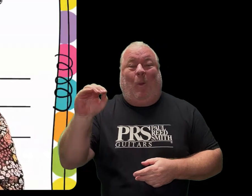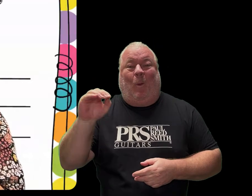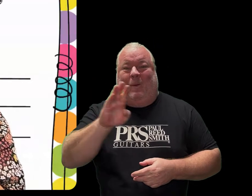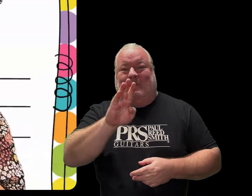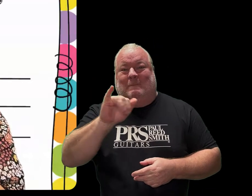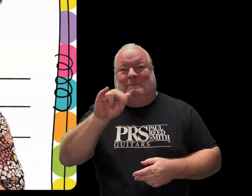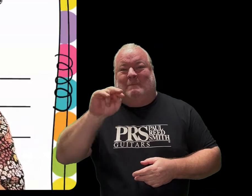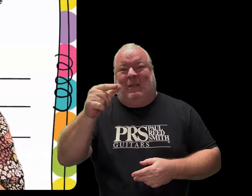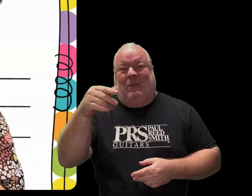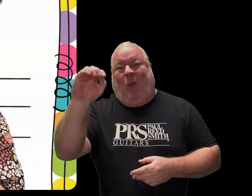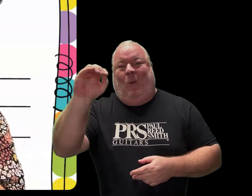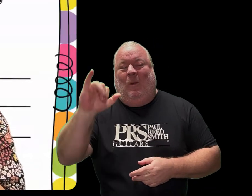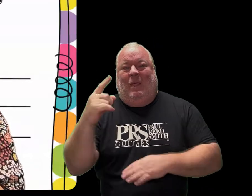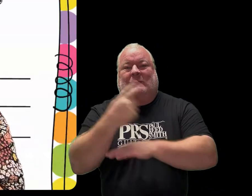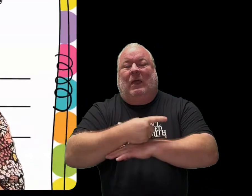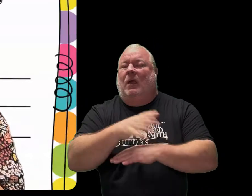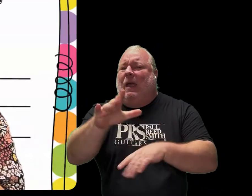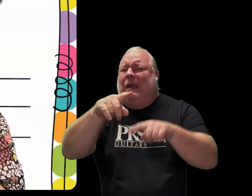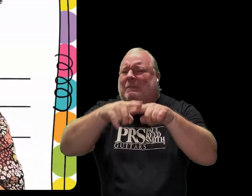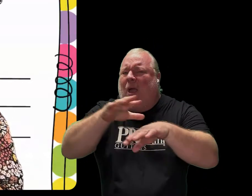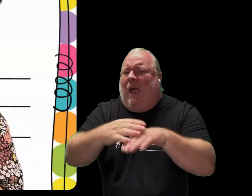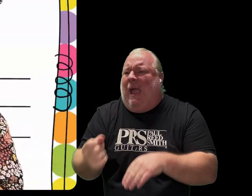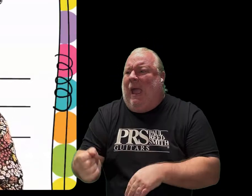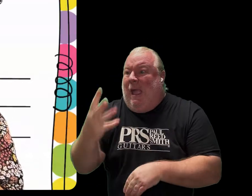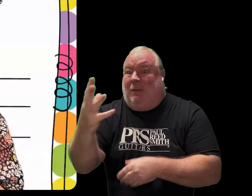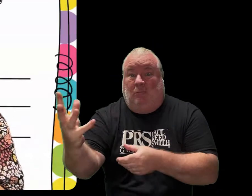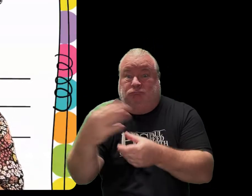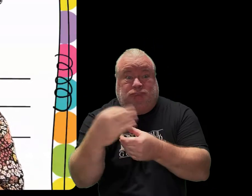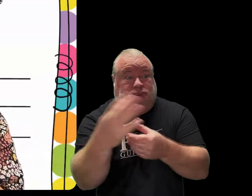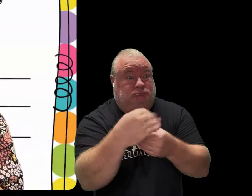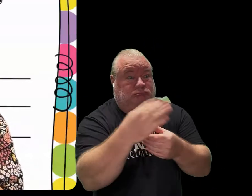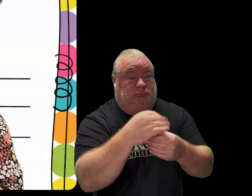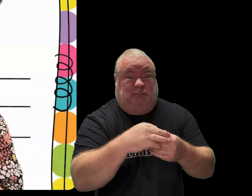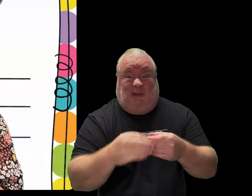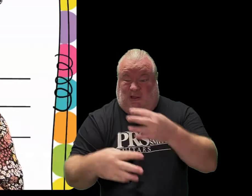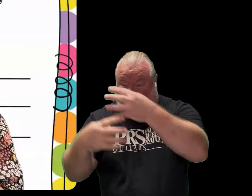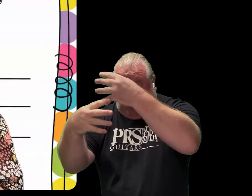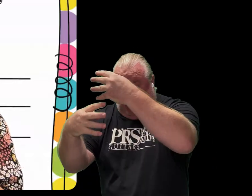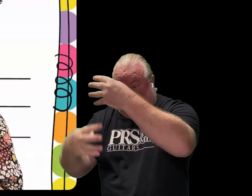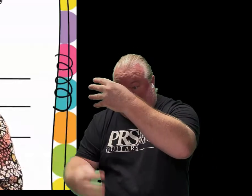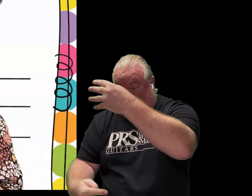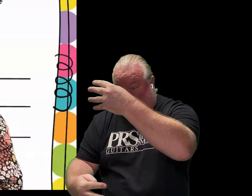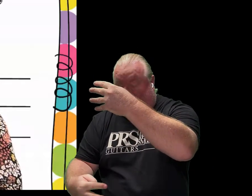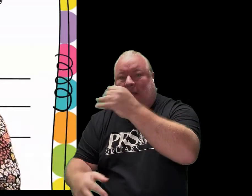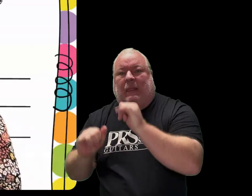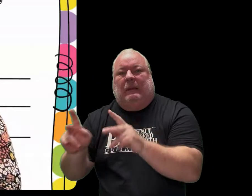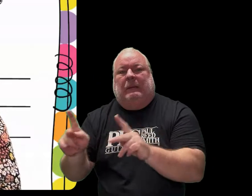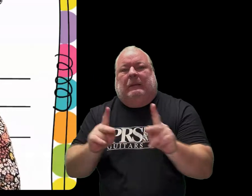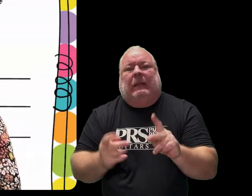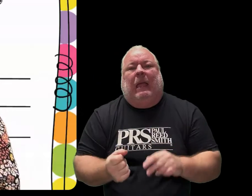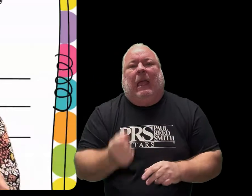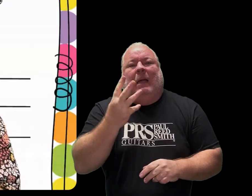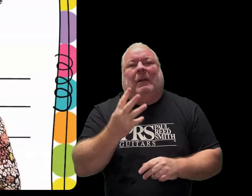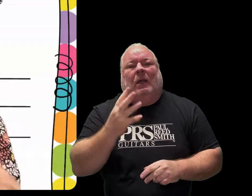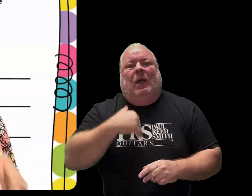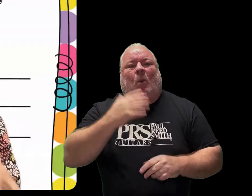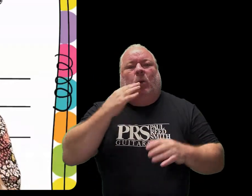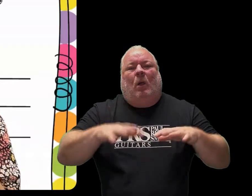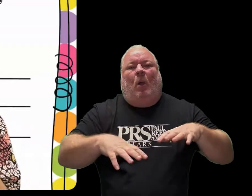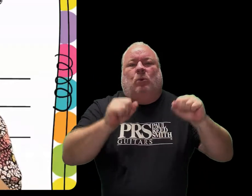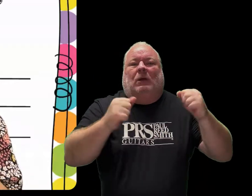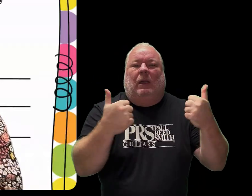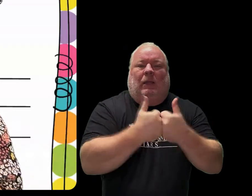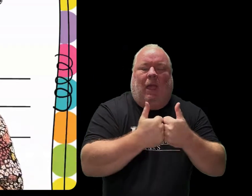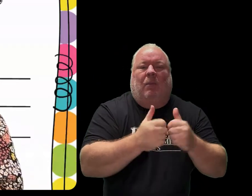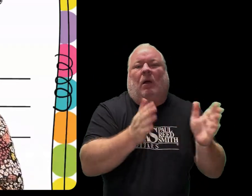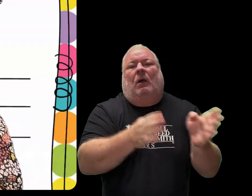Day. Depending on how many people join the fun, will determine how many bingo